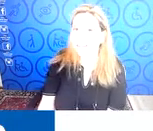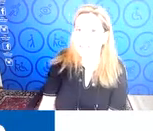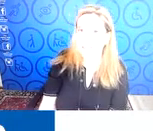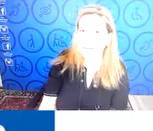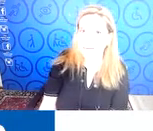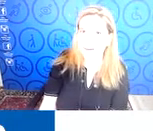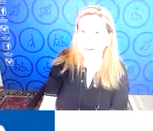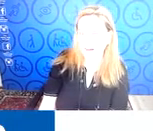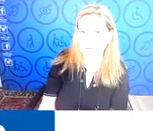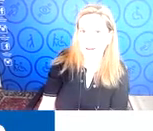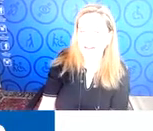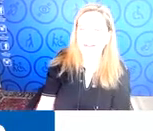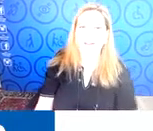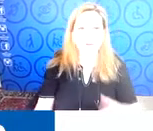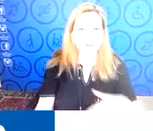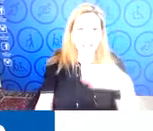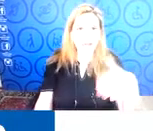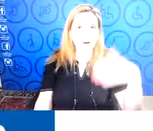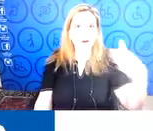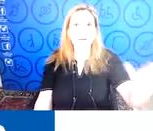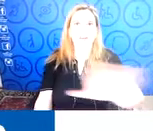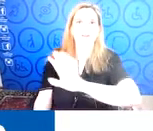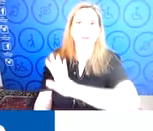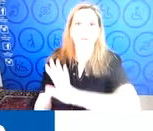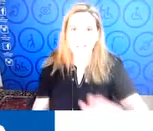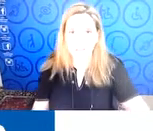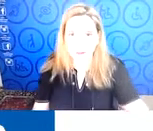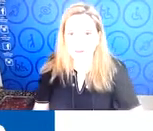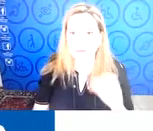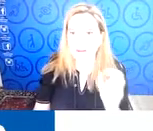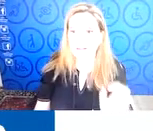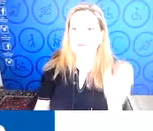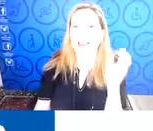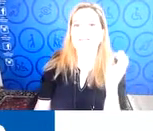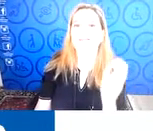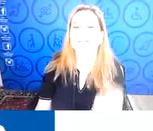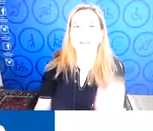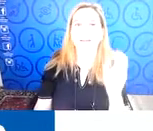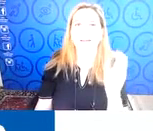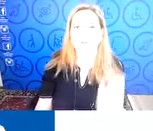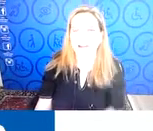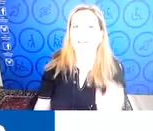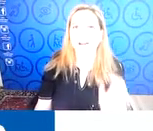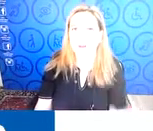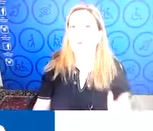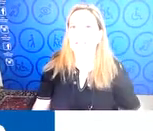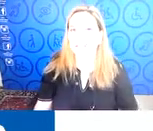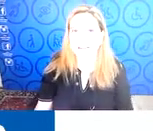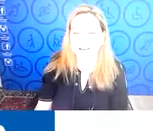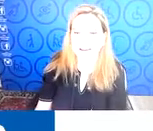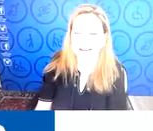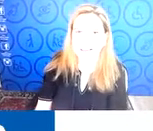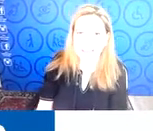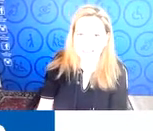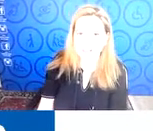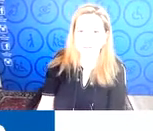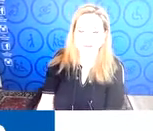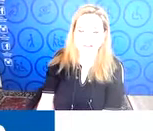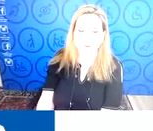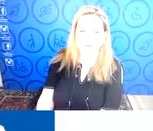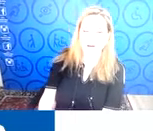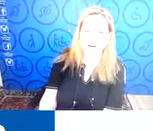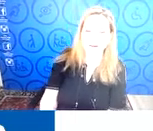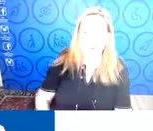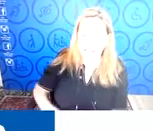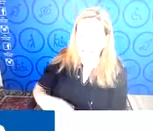of Access Israel. Usually I have a whole mantra. I'm going to stop here because we have a very, very loaded schedule for